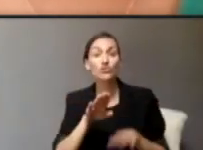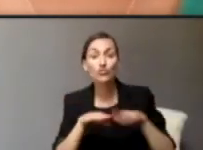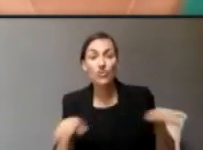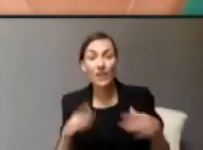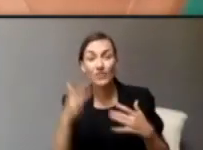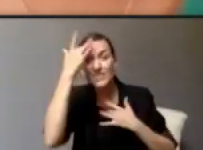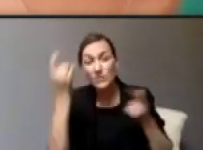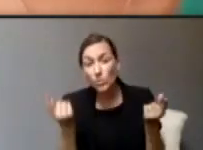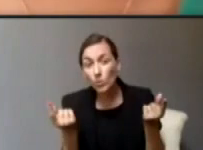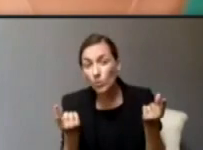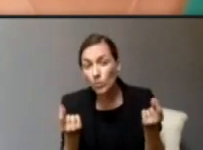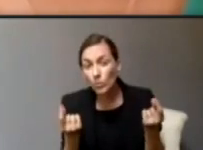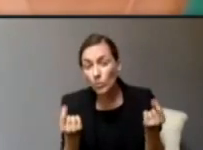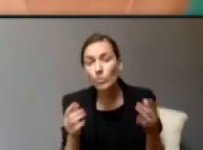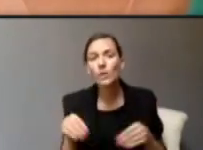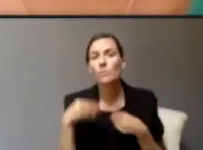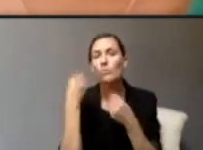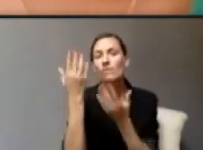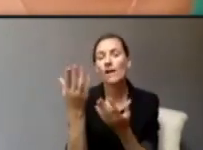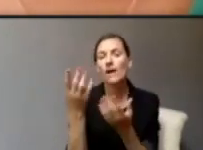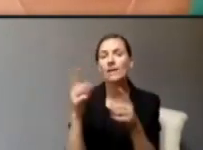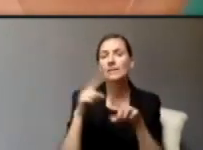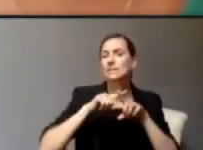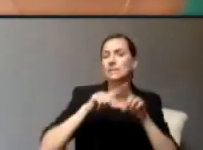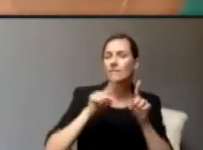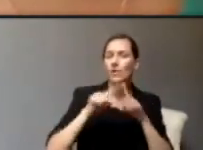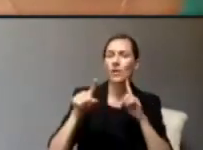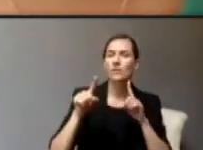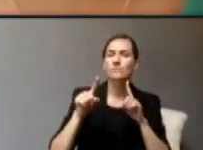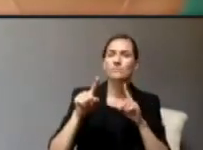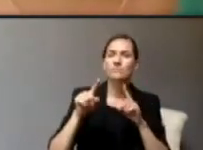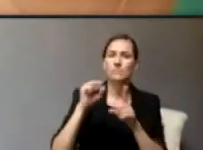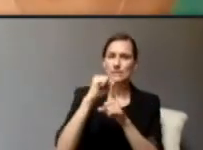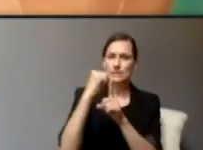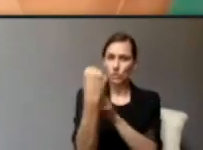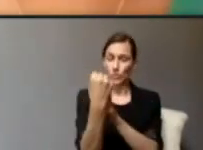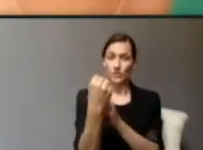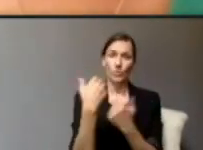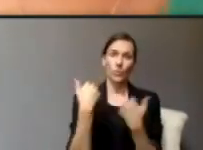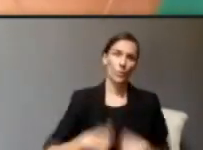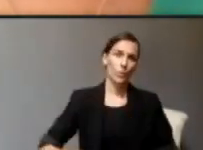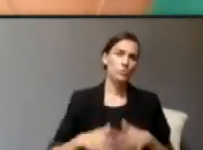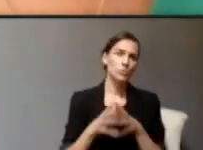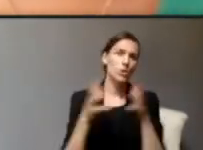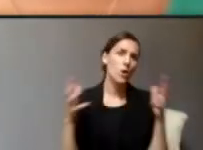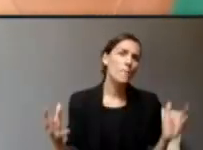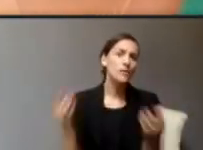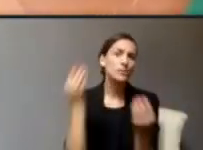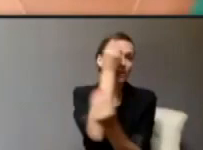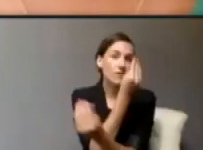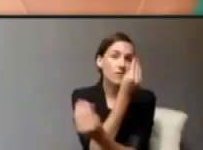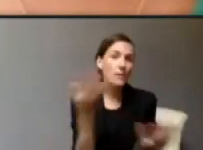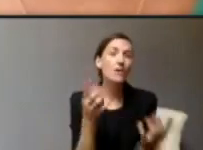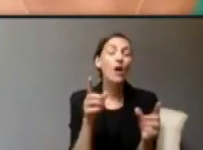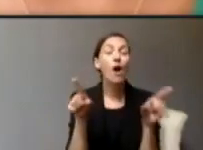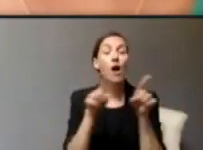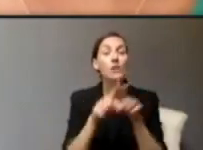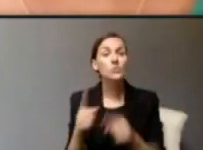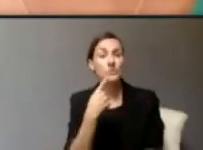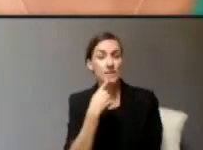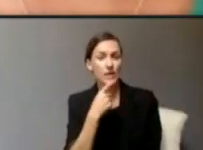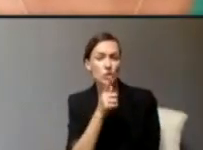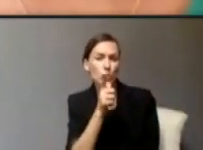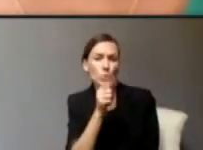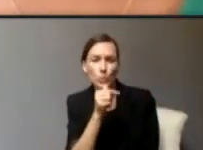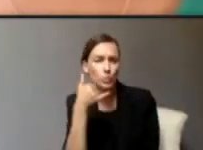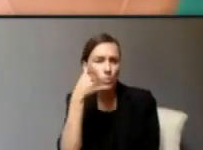We provide templates, different scenarios, so it's a really informative document. And also it says who to call for what. So